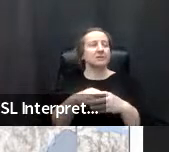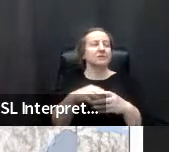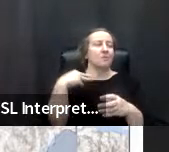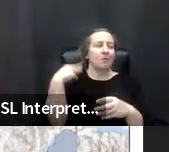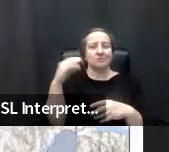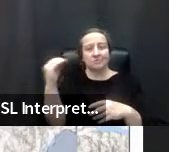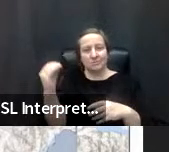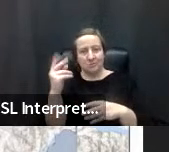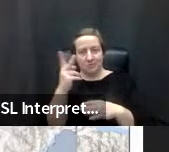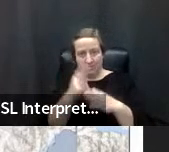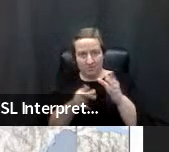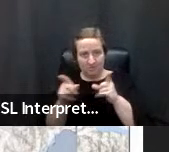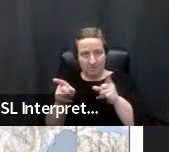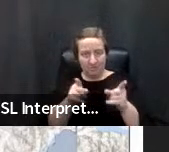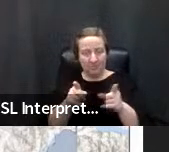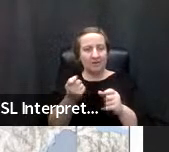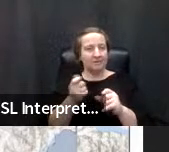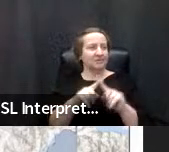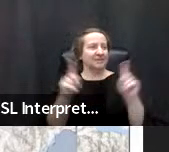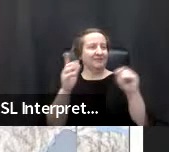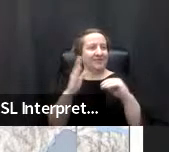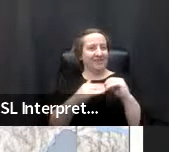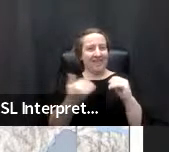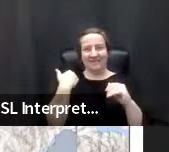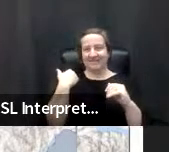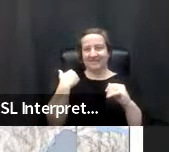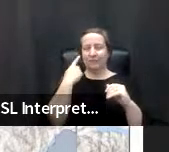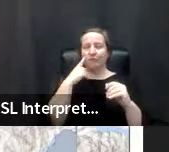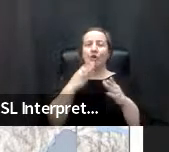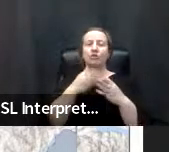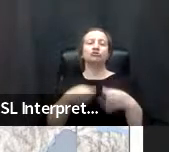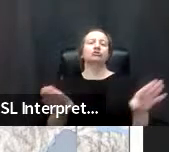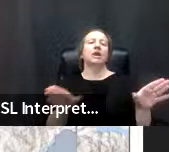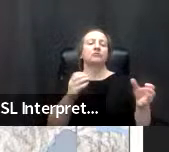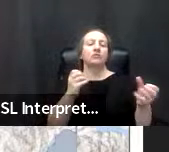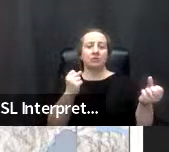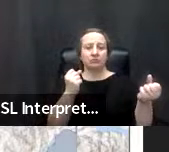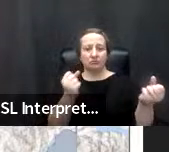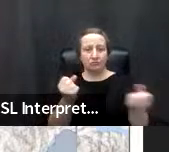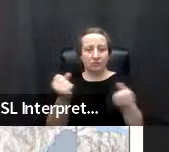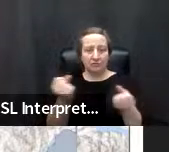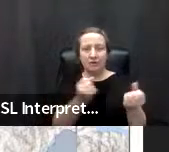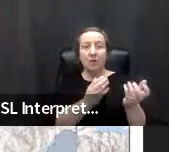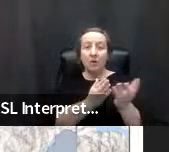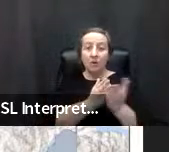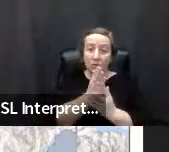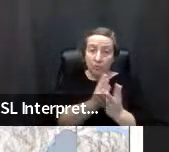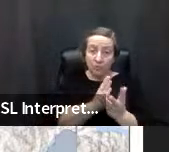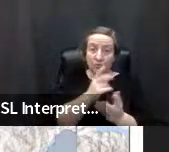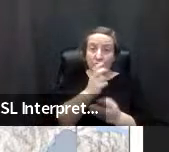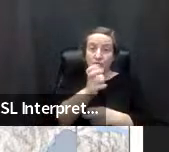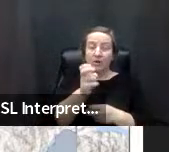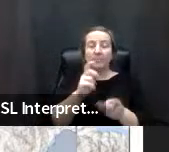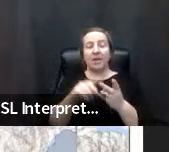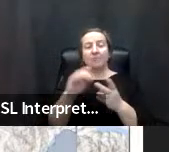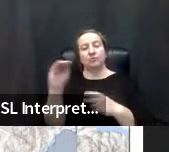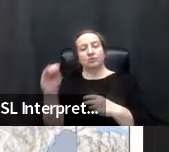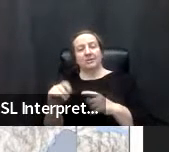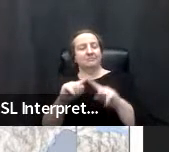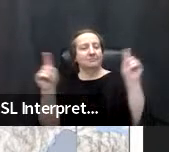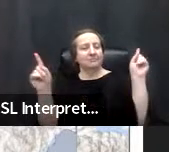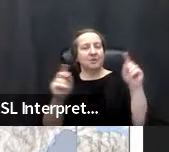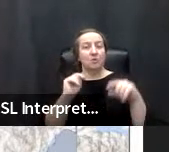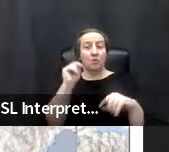and destinations are different than what they were just showing. So you've got the kind of through trip, and the percentage is higher. So north of Clark County